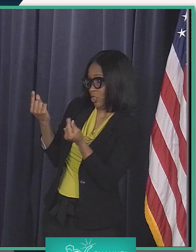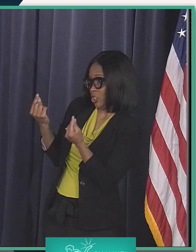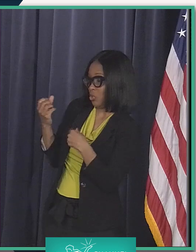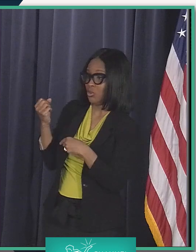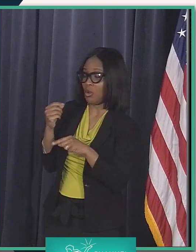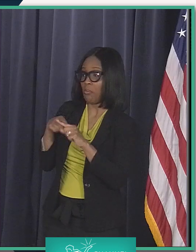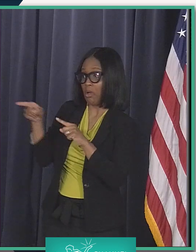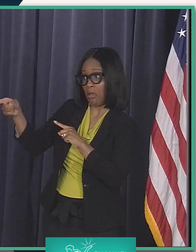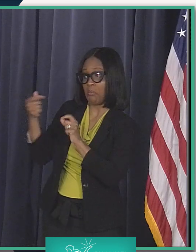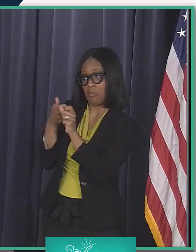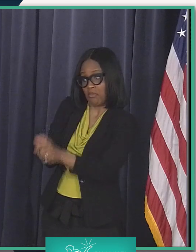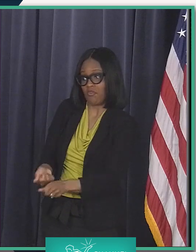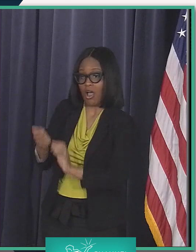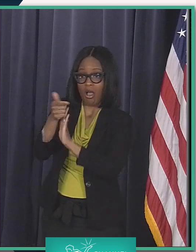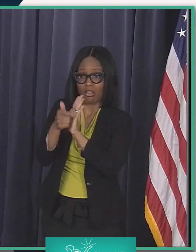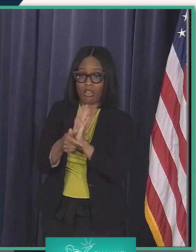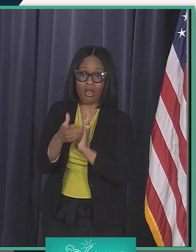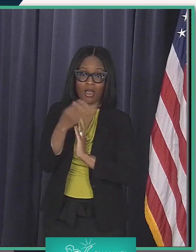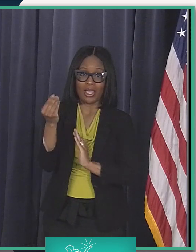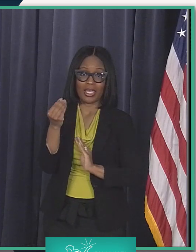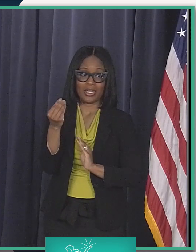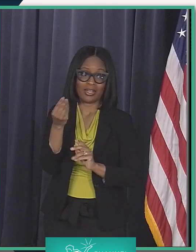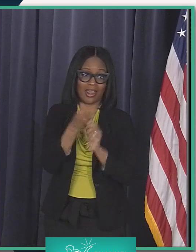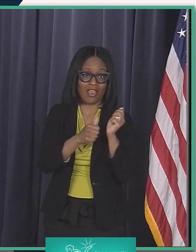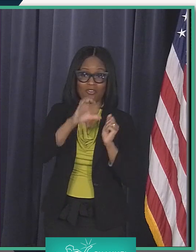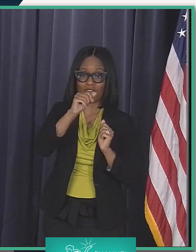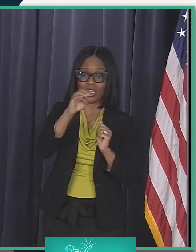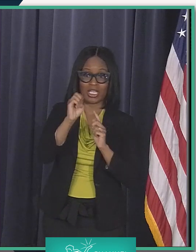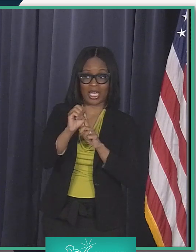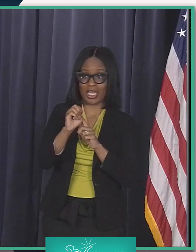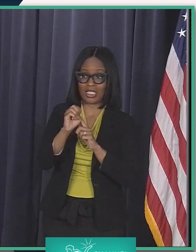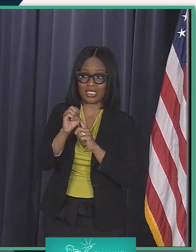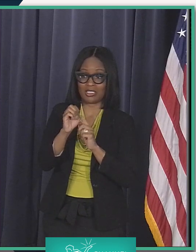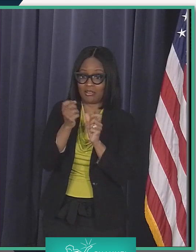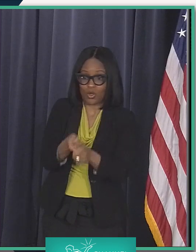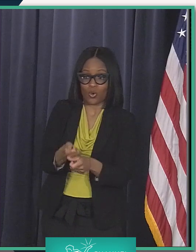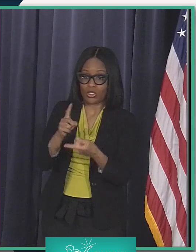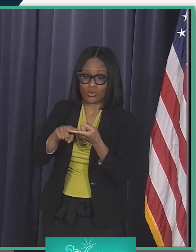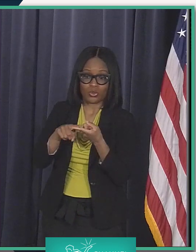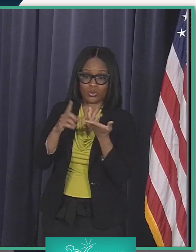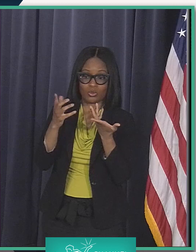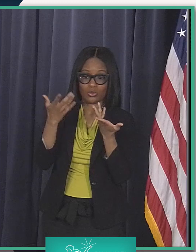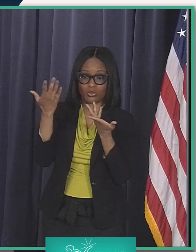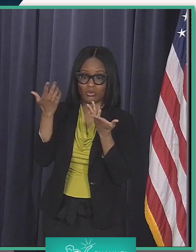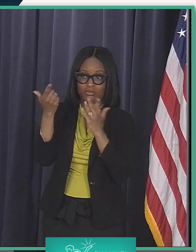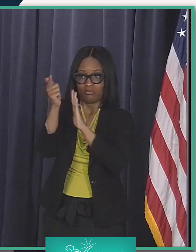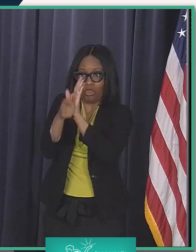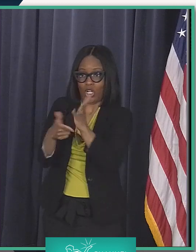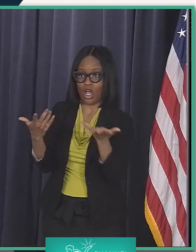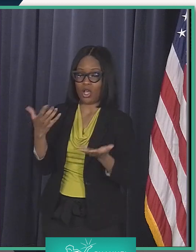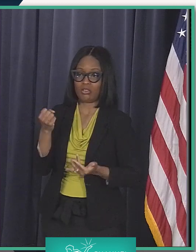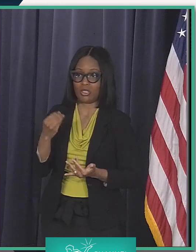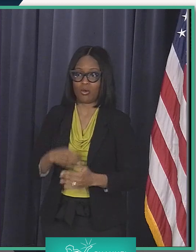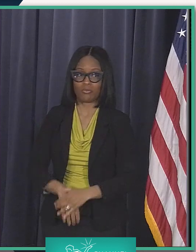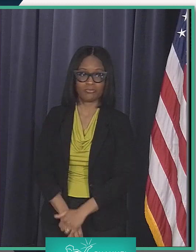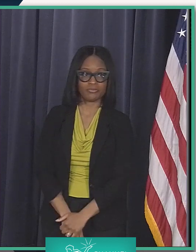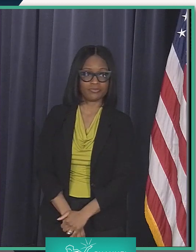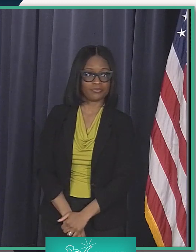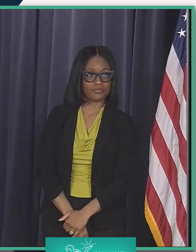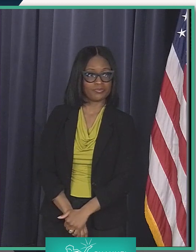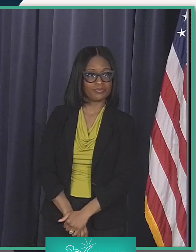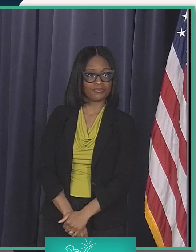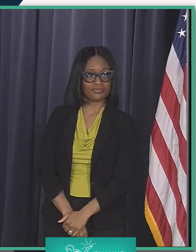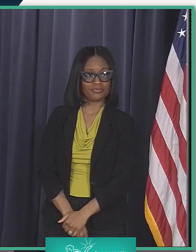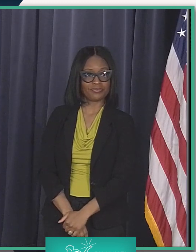law, and every case is handled according to the law. Thank you.